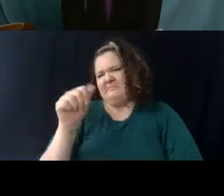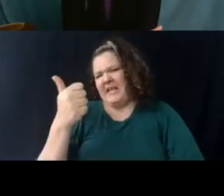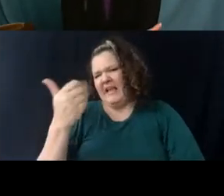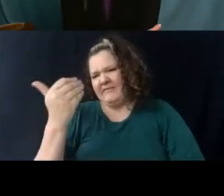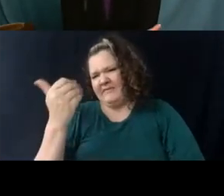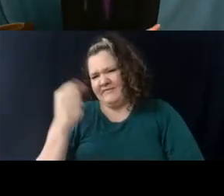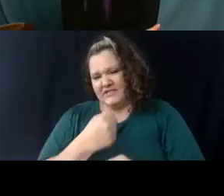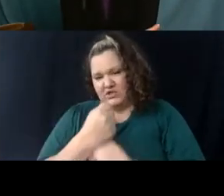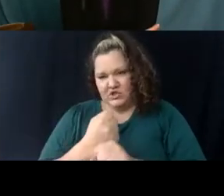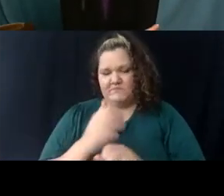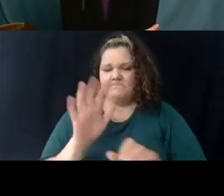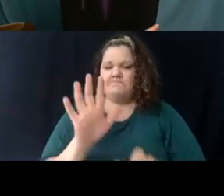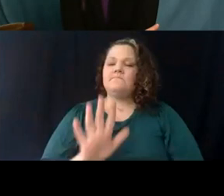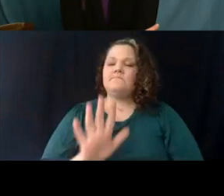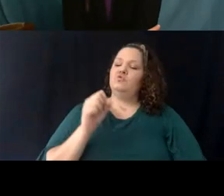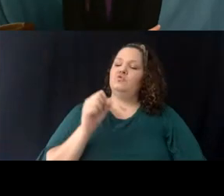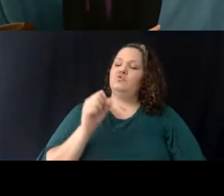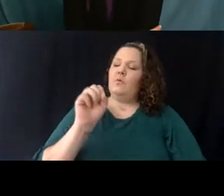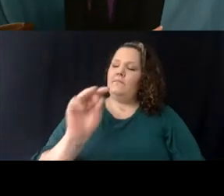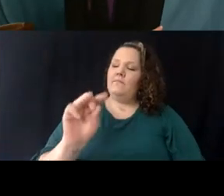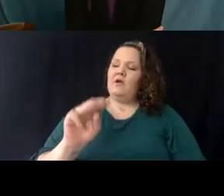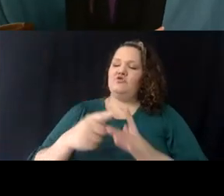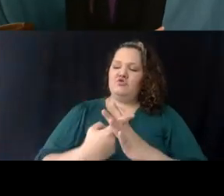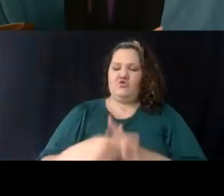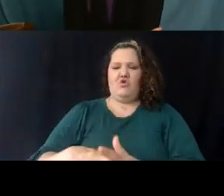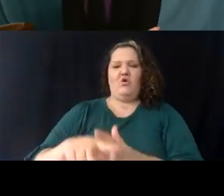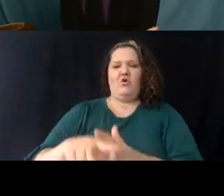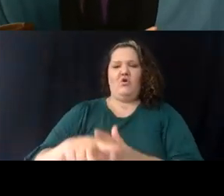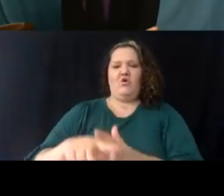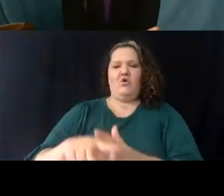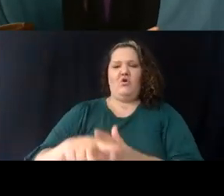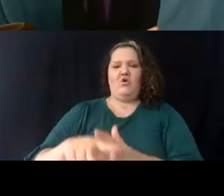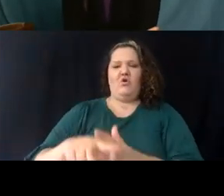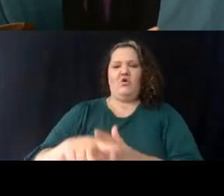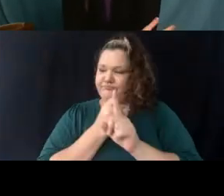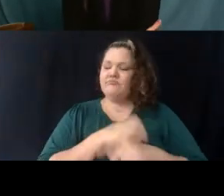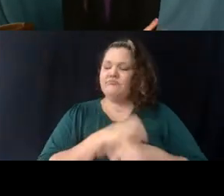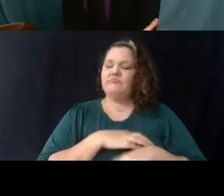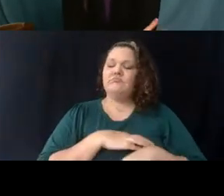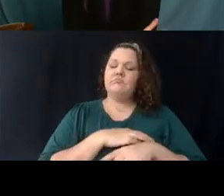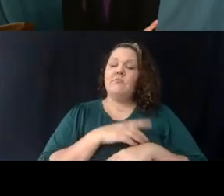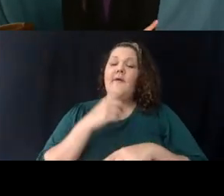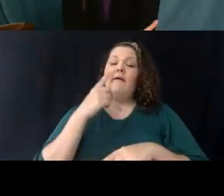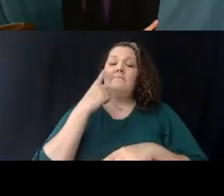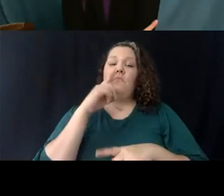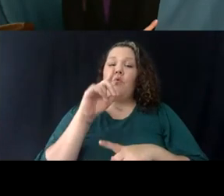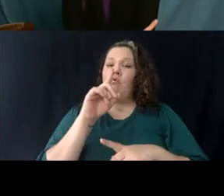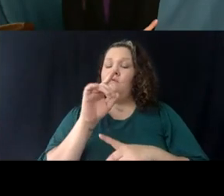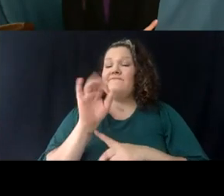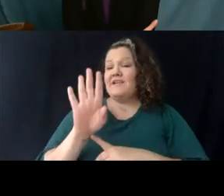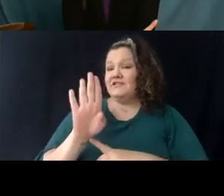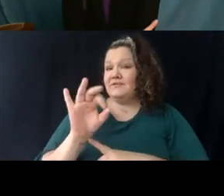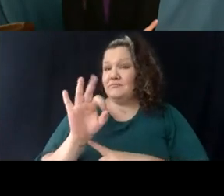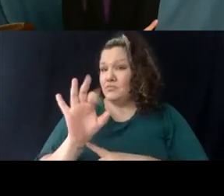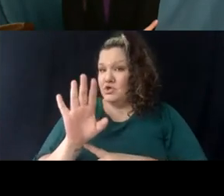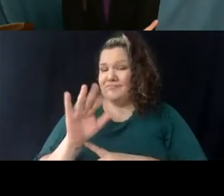And, you know, this is fairly new for us. I mean, since what, 15 years maybe, that we've had social media really, really take the internet by storm,